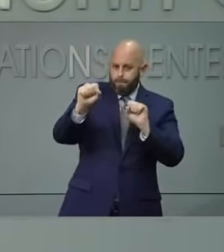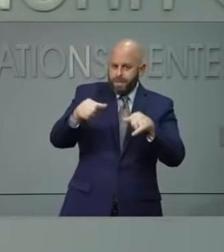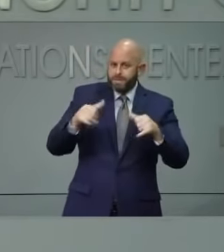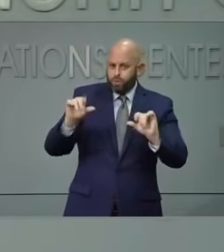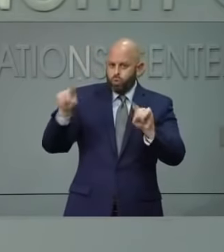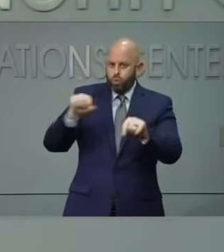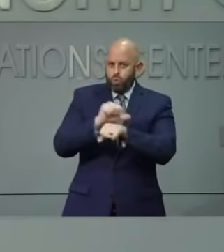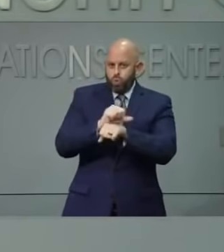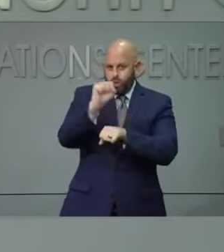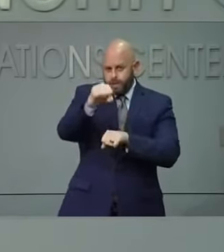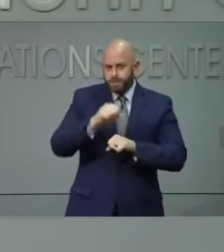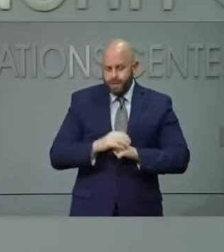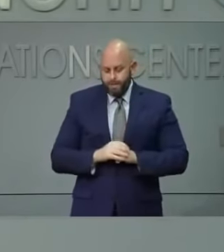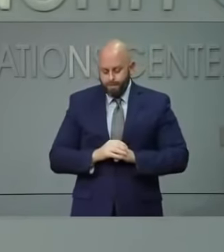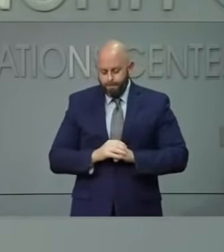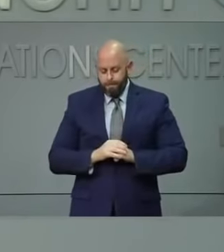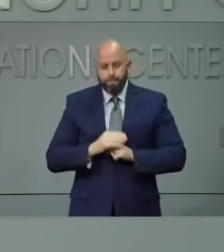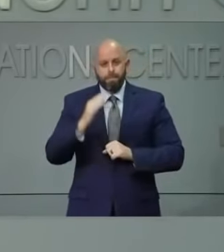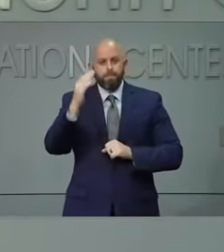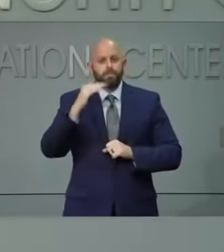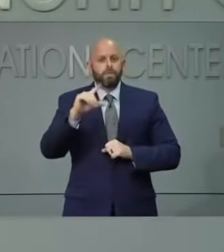Next question, please.